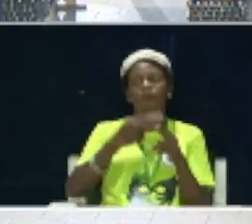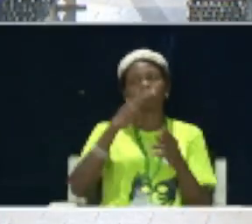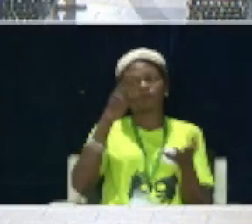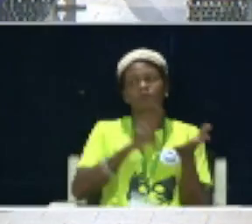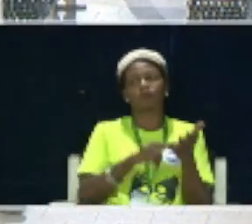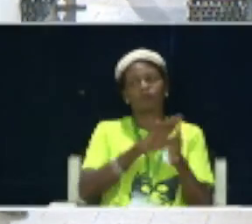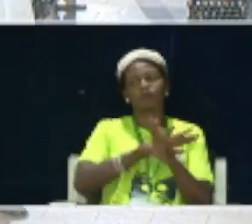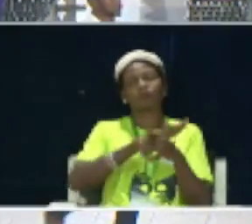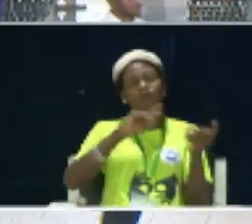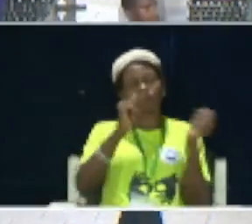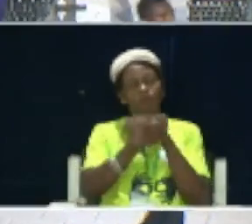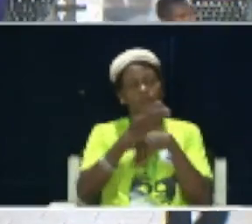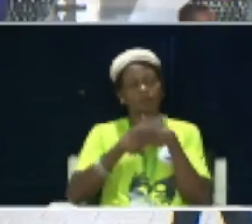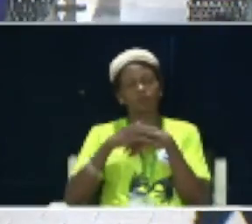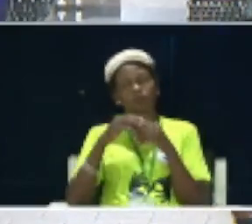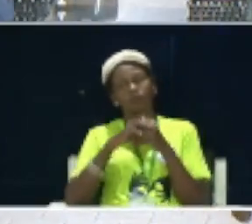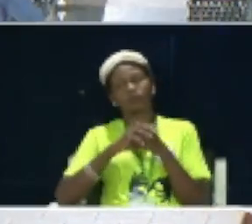Don't go.